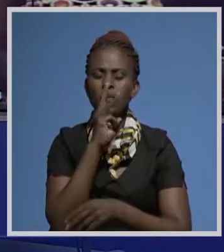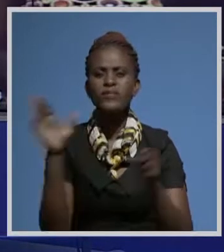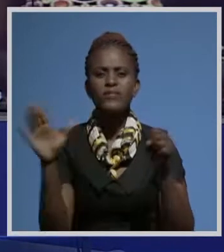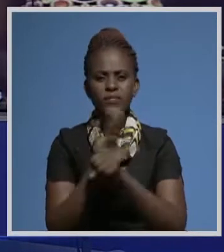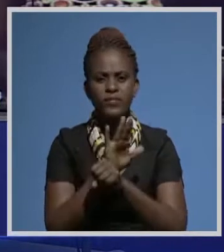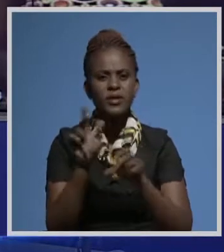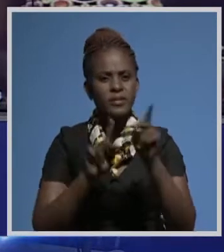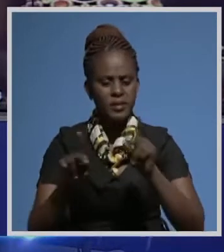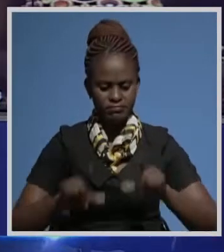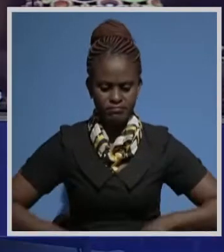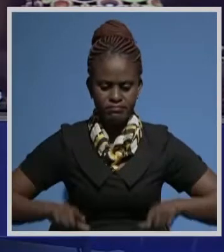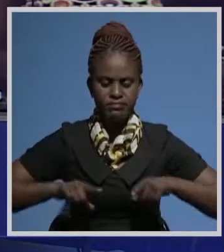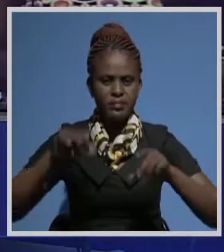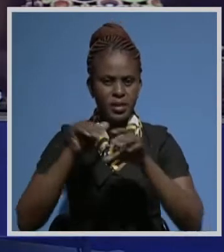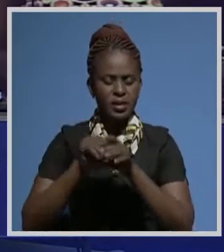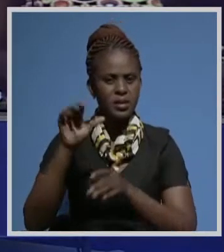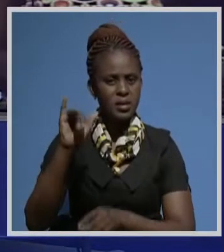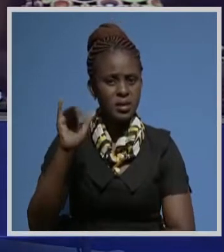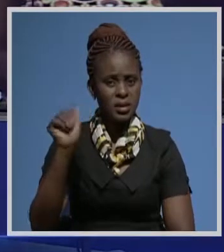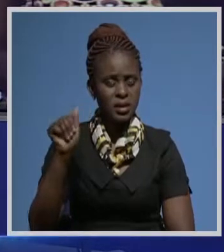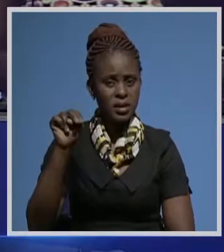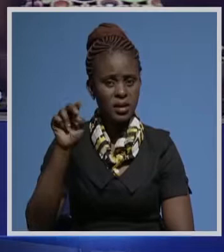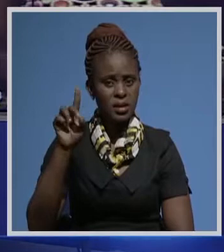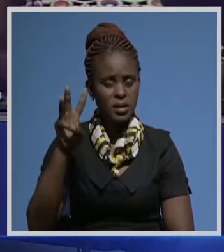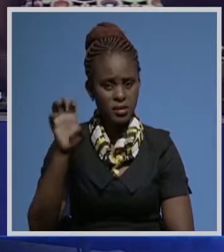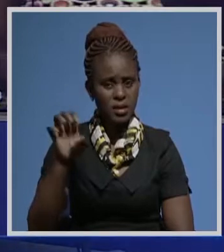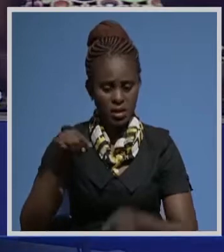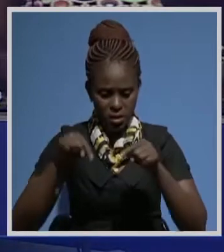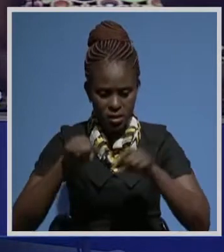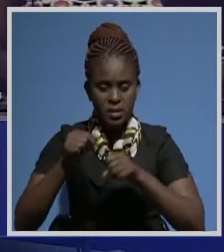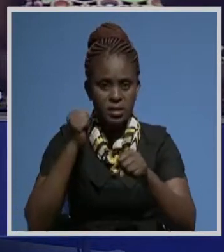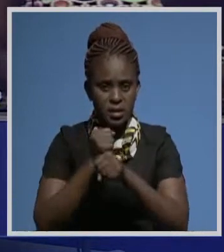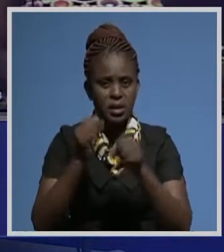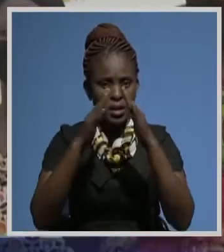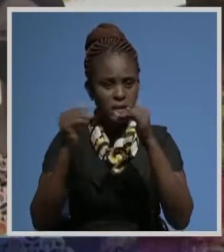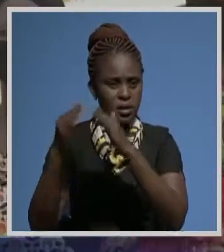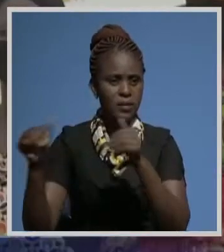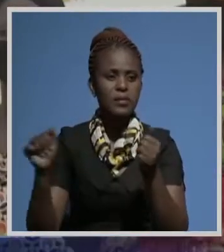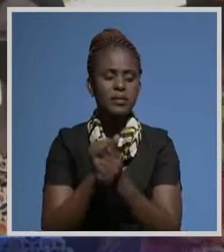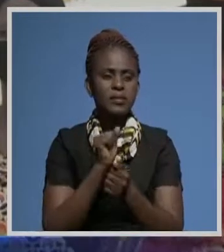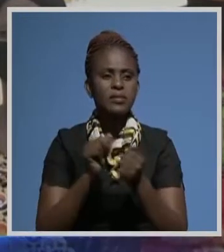demolished by Mopani Copper Mine in Mindolo North in June this year. Details in this report.